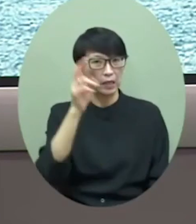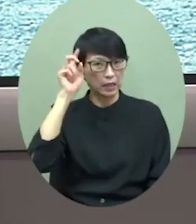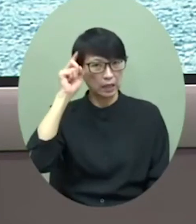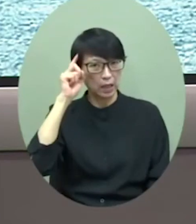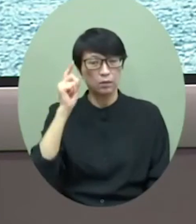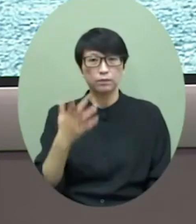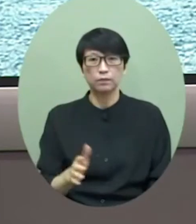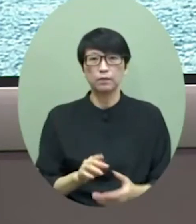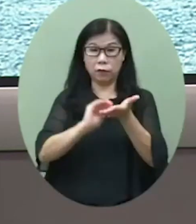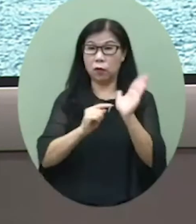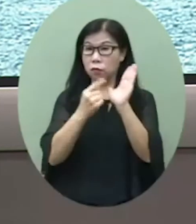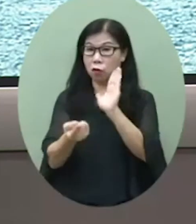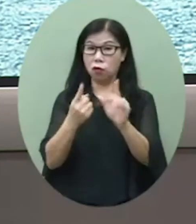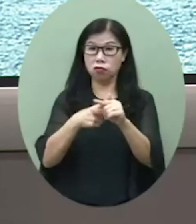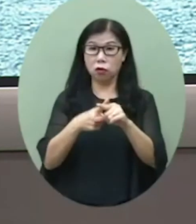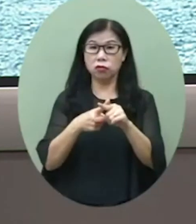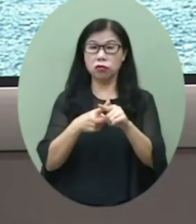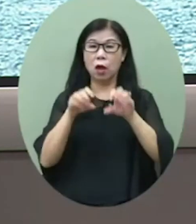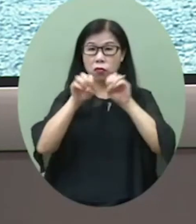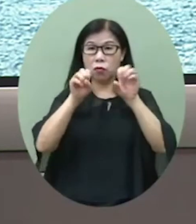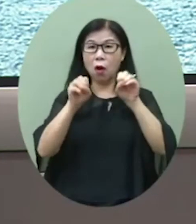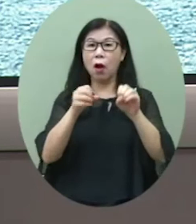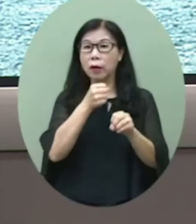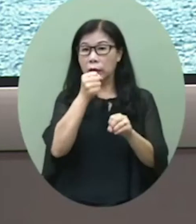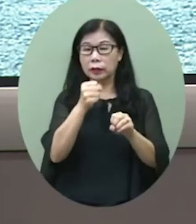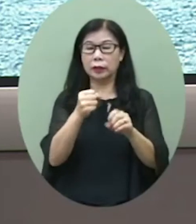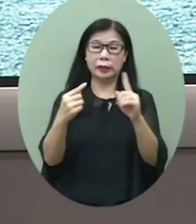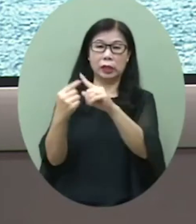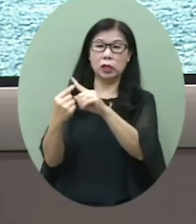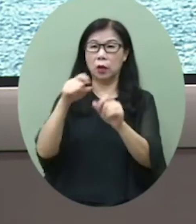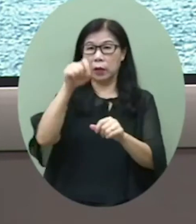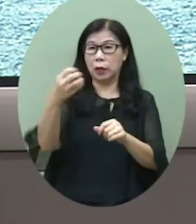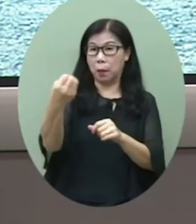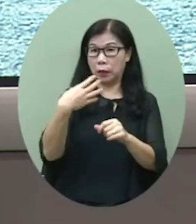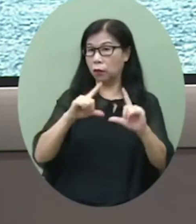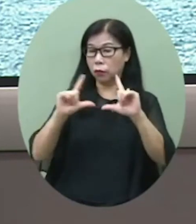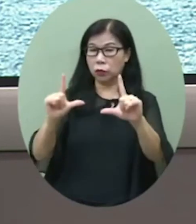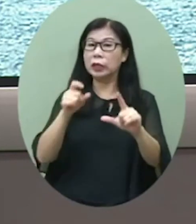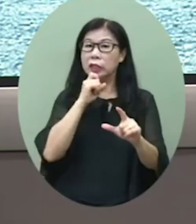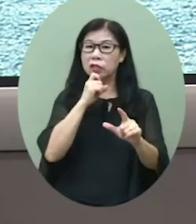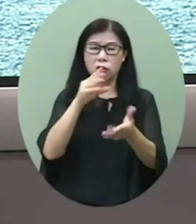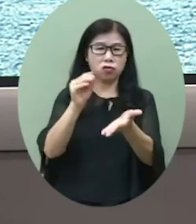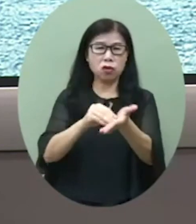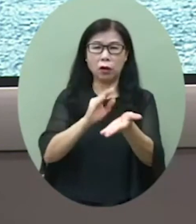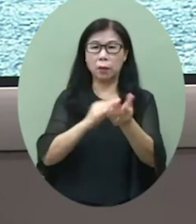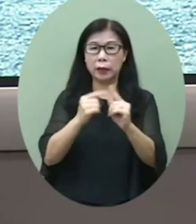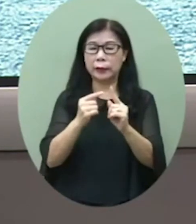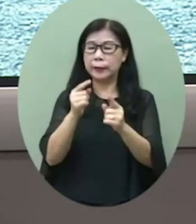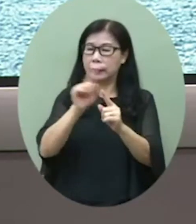able to detect more infection cases. We're actually at the daily press briefing of the Center for Health